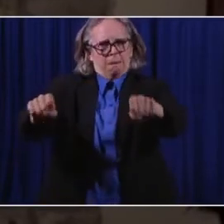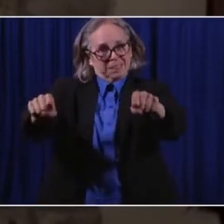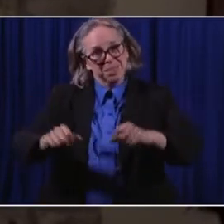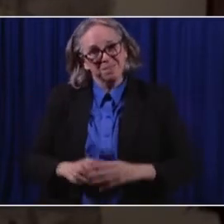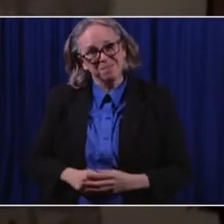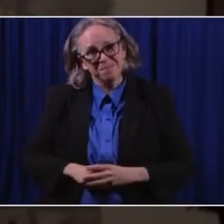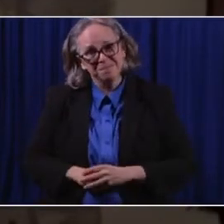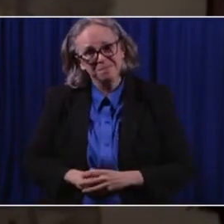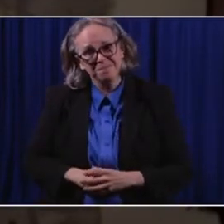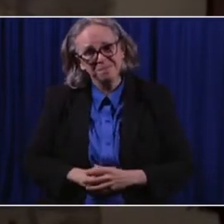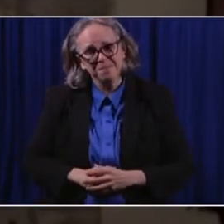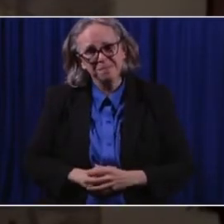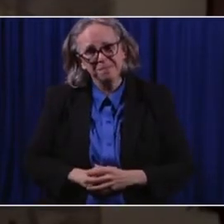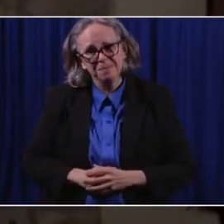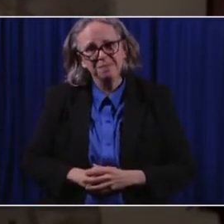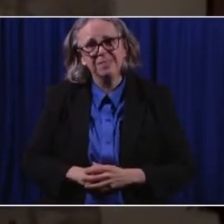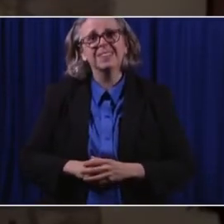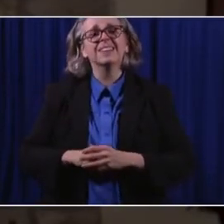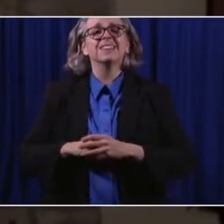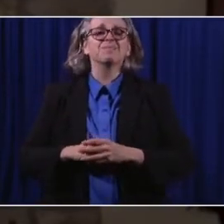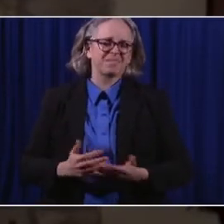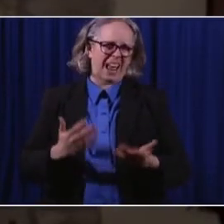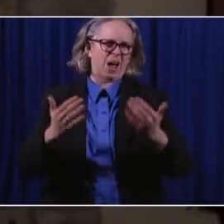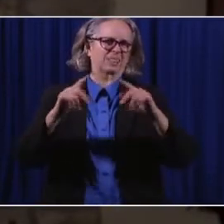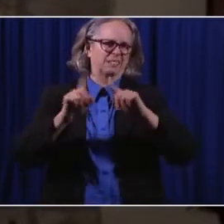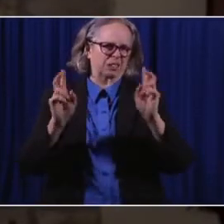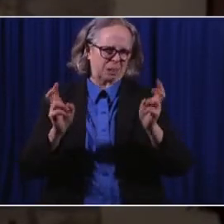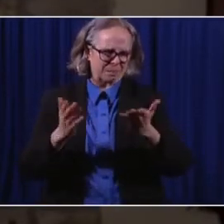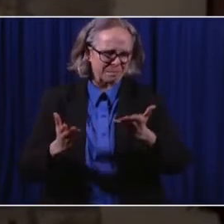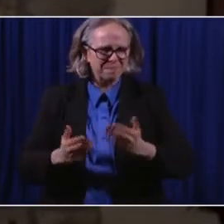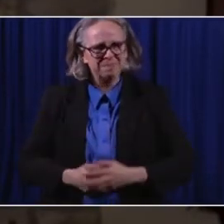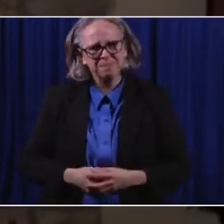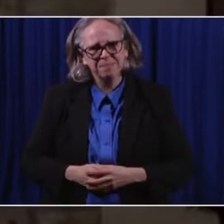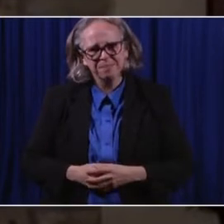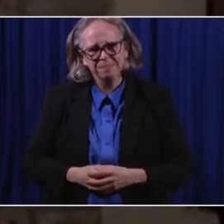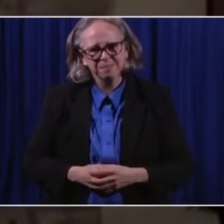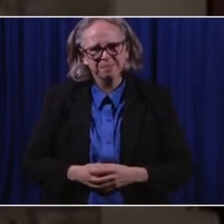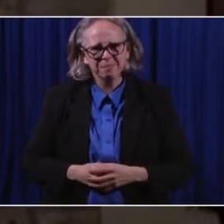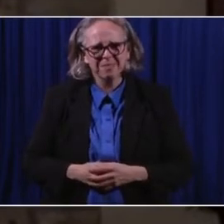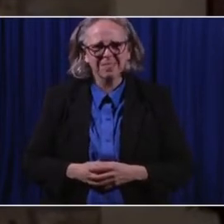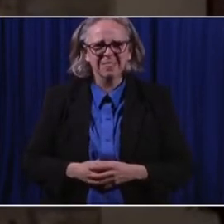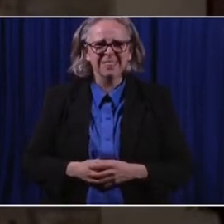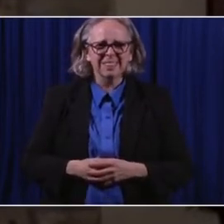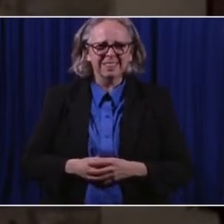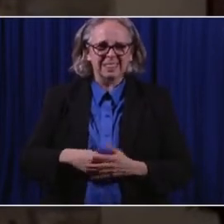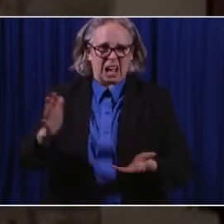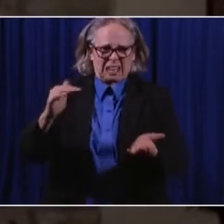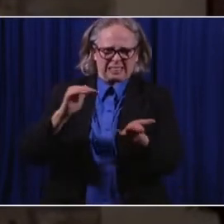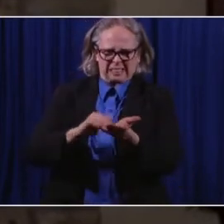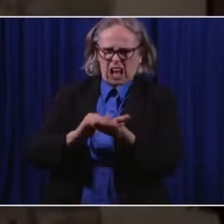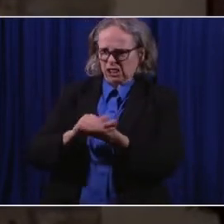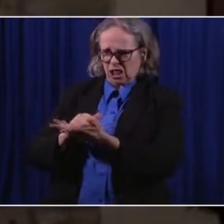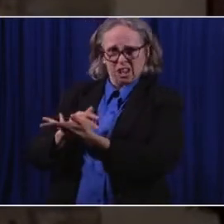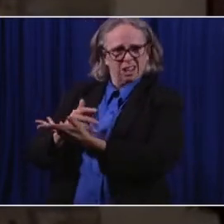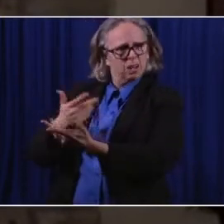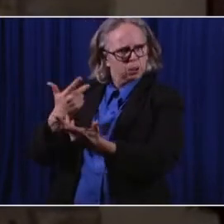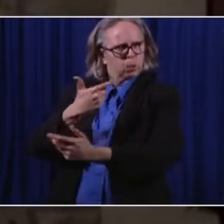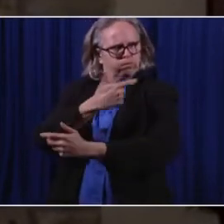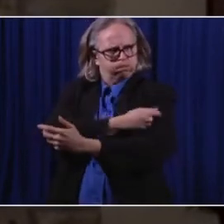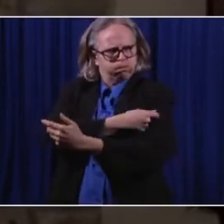Let me talk for a moment now to go from those who are giving the shots to those who are receiving the shots. I want to talk a little bit